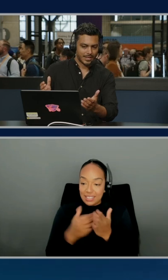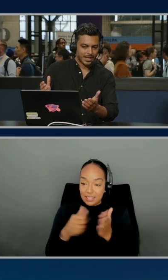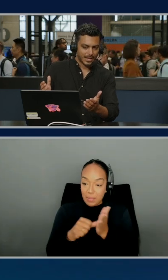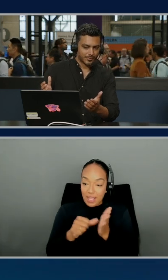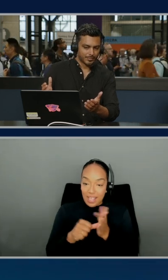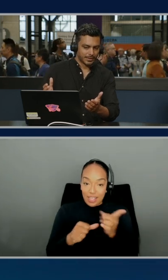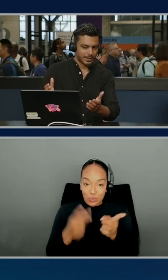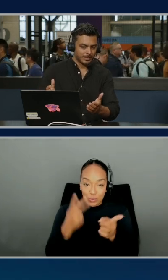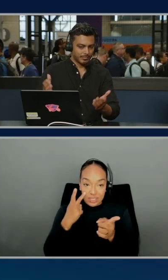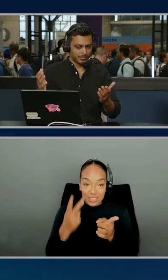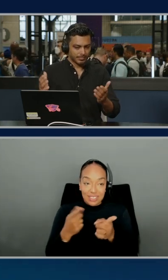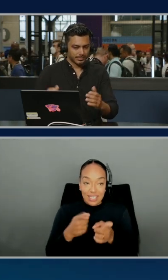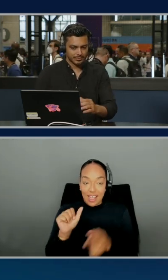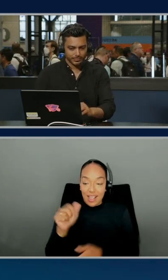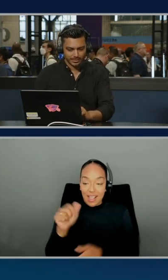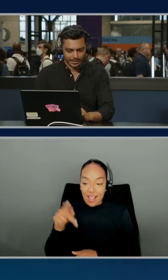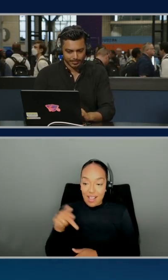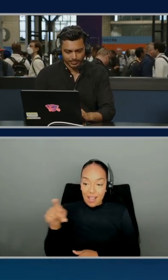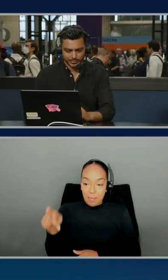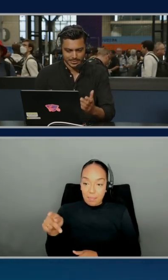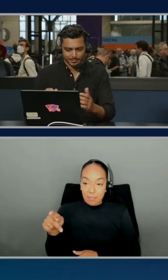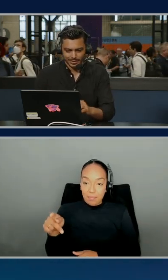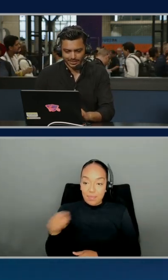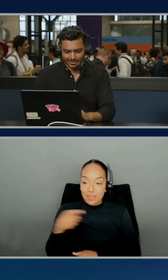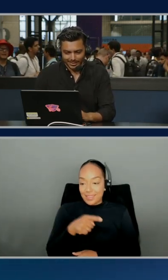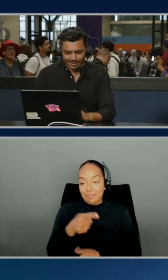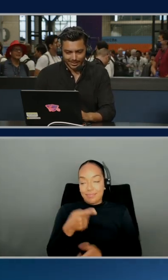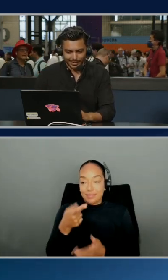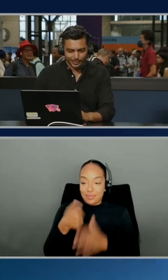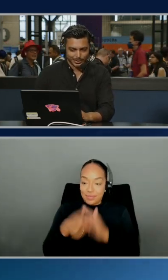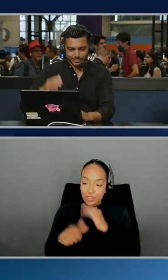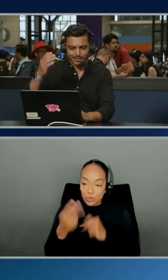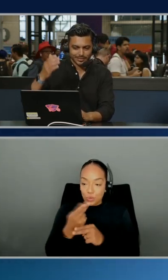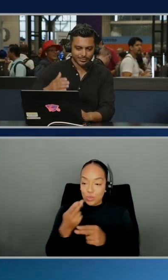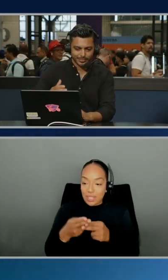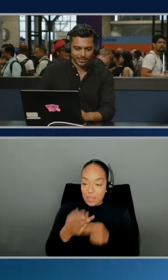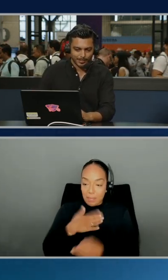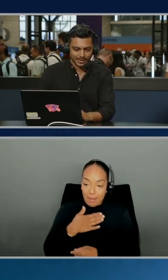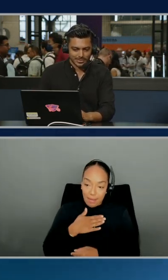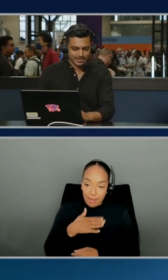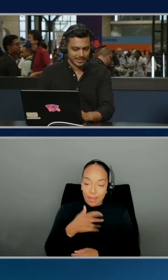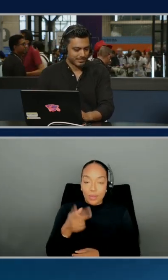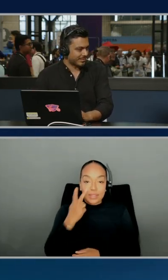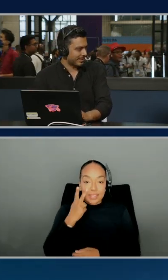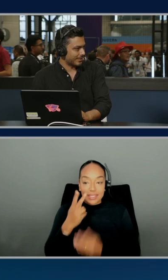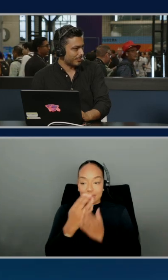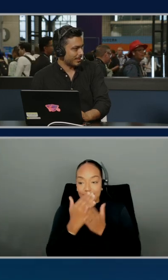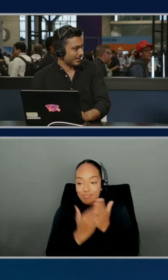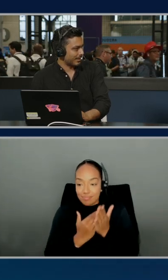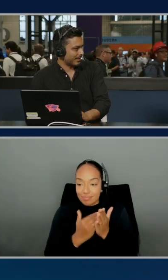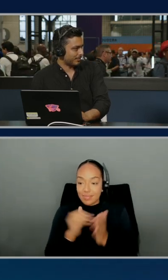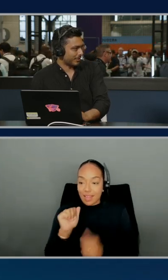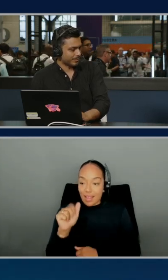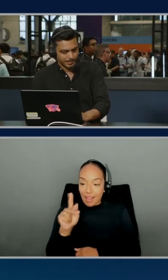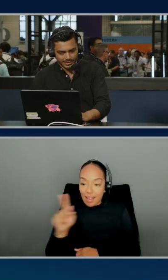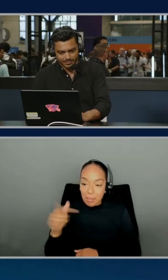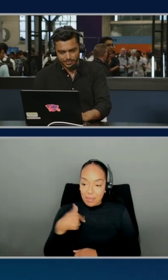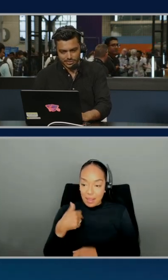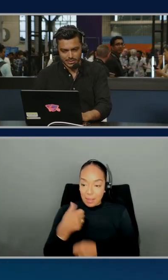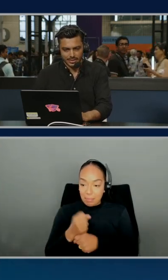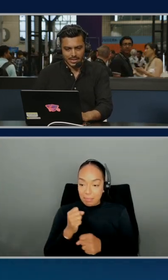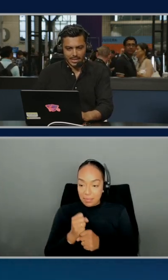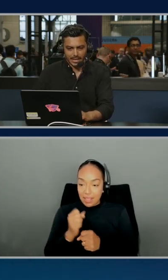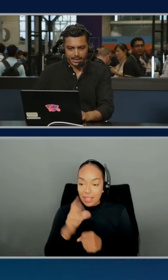see apps by this username, which is mine. You get to see a list of applications that I've decided to make as part of my